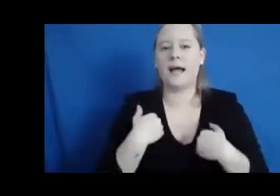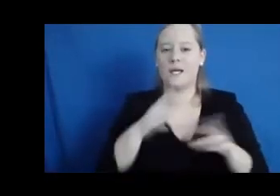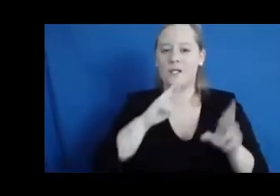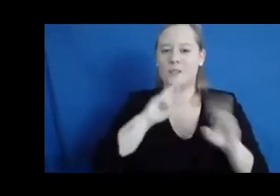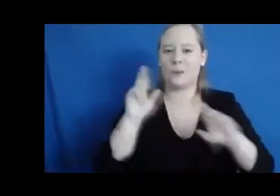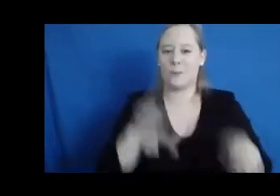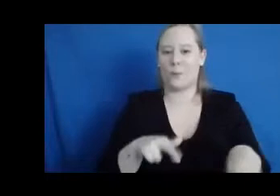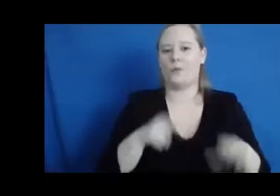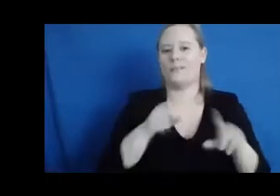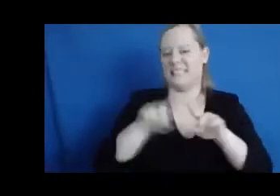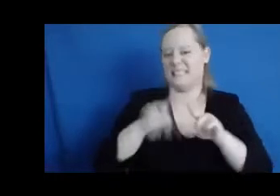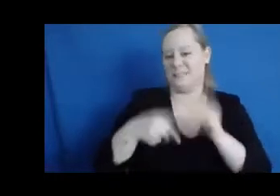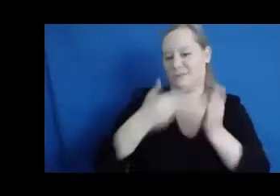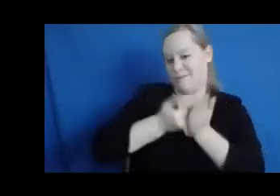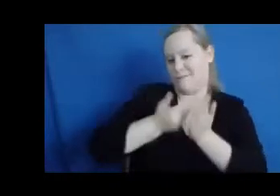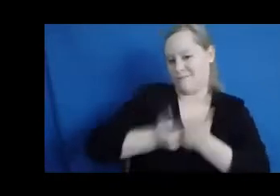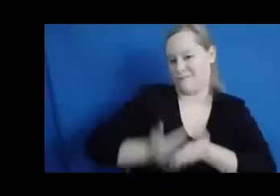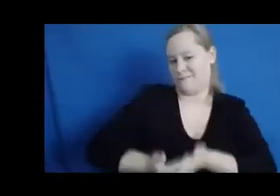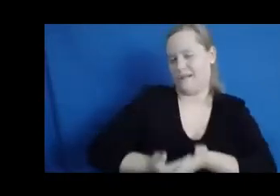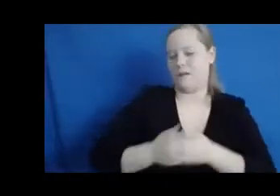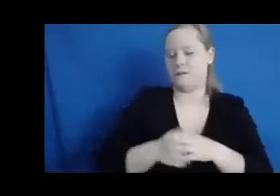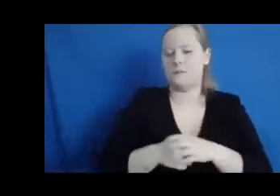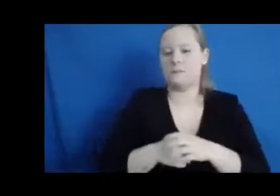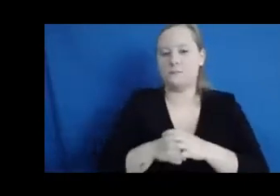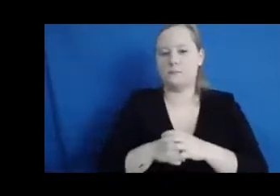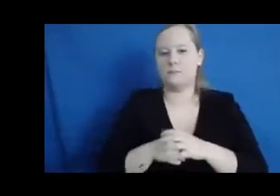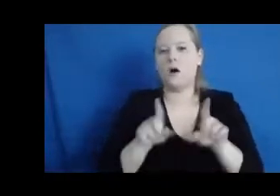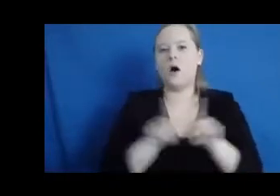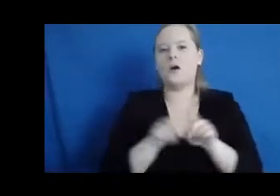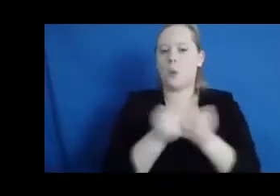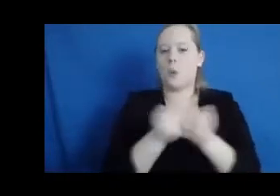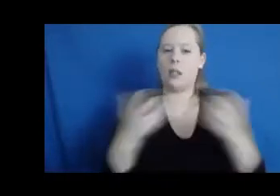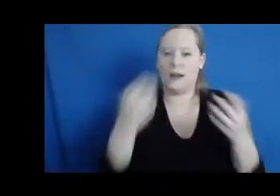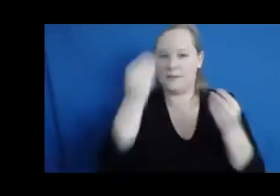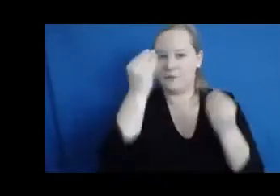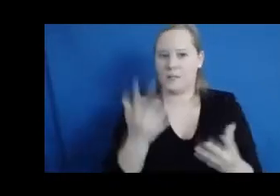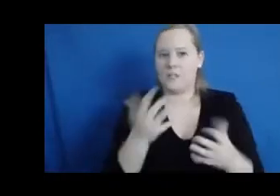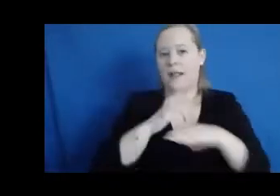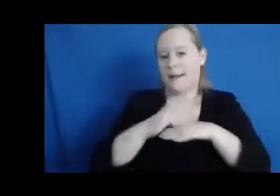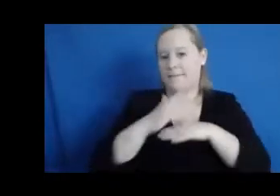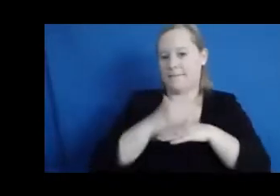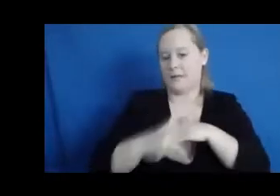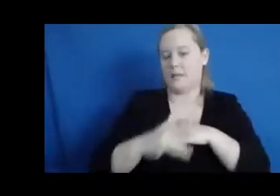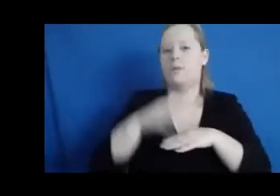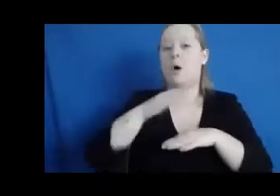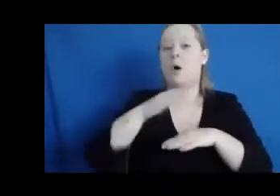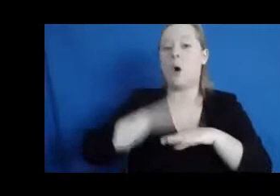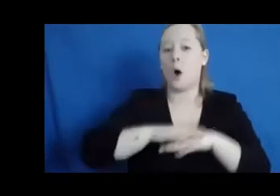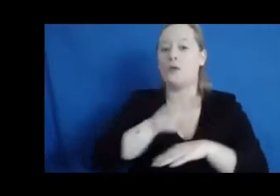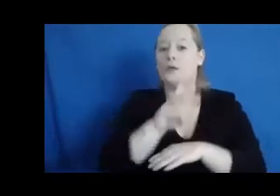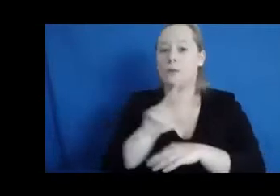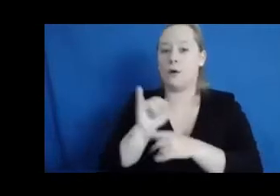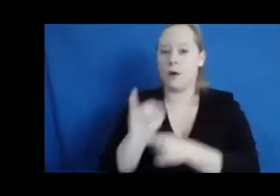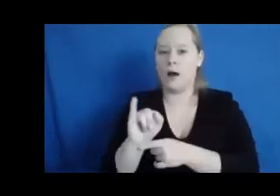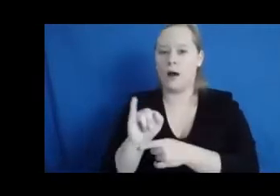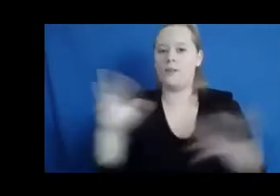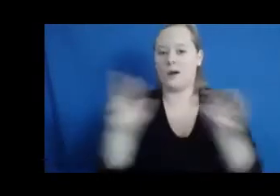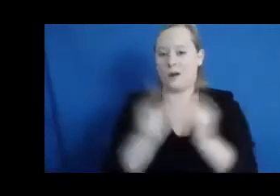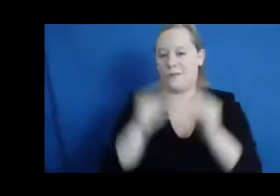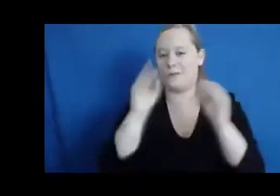sheets. And then there's also quite a bit of information available on the WRI's conference webpage for